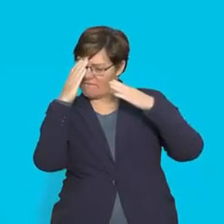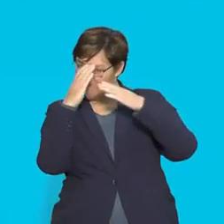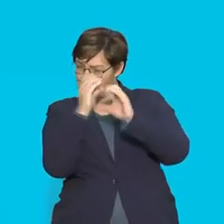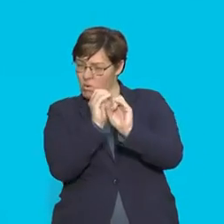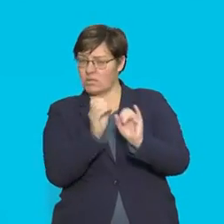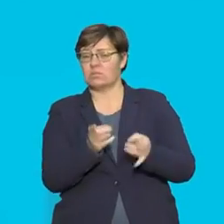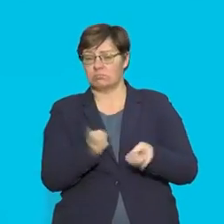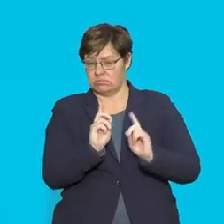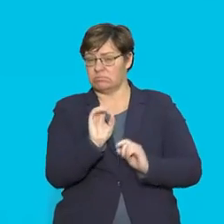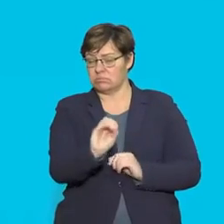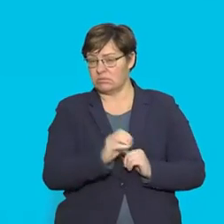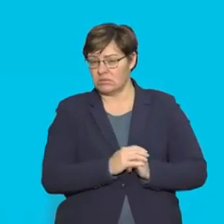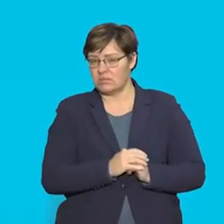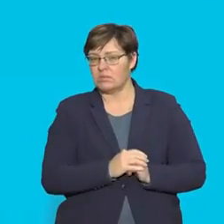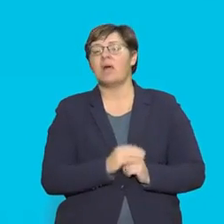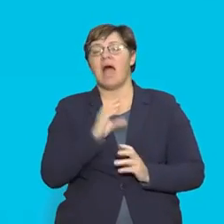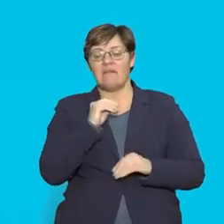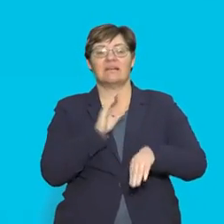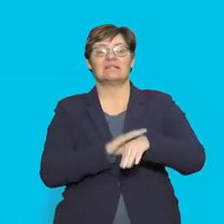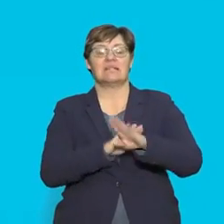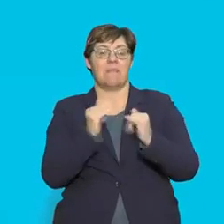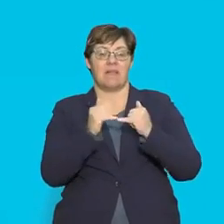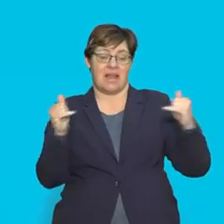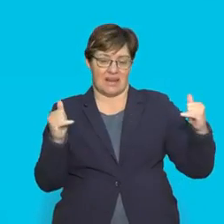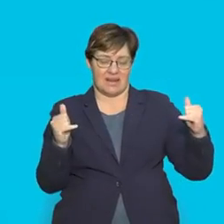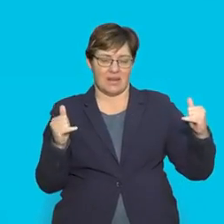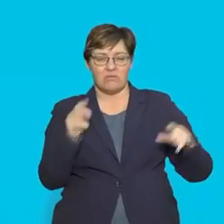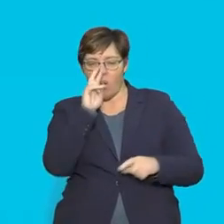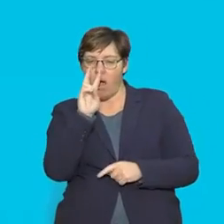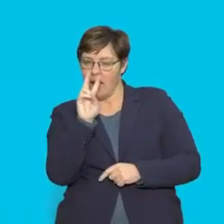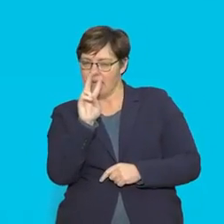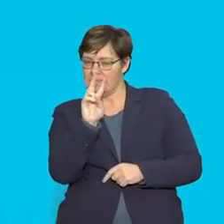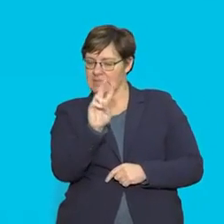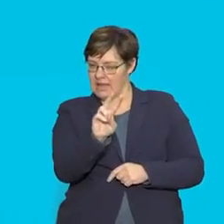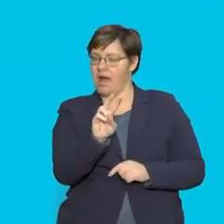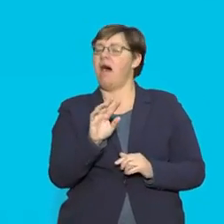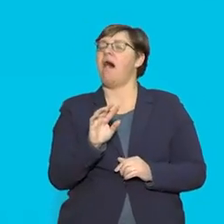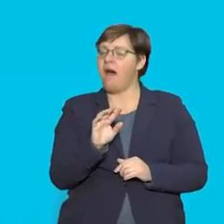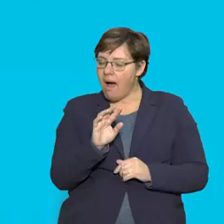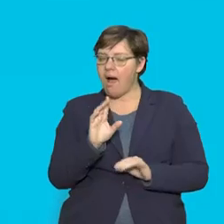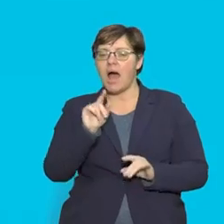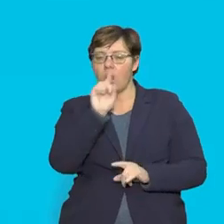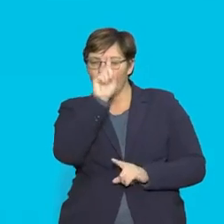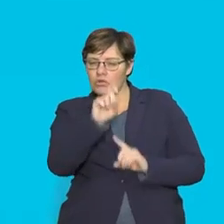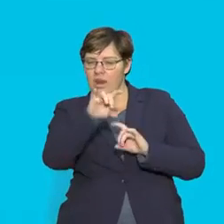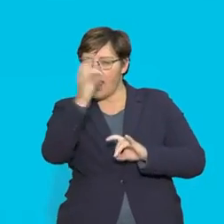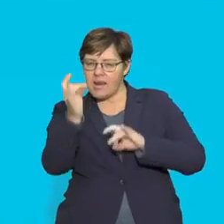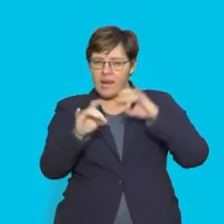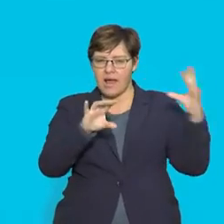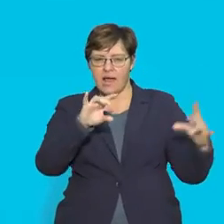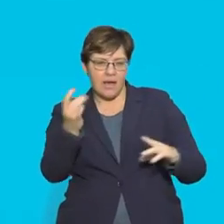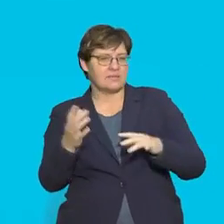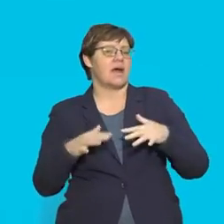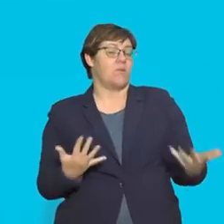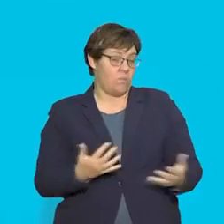close attention. I'm going to try use a timeline for you to be able to see how to analyze this question. So